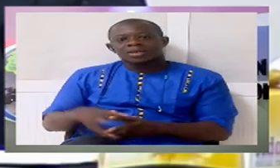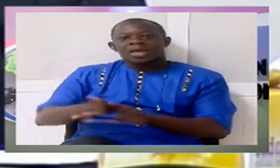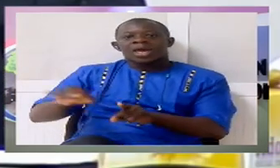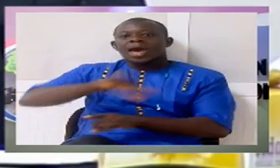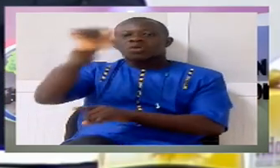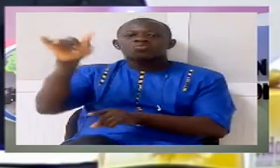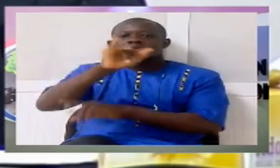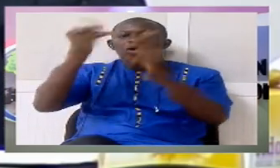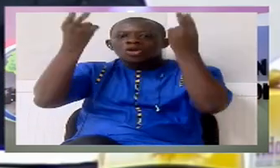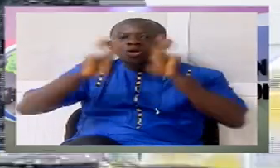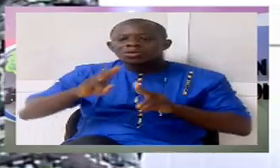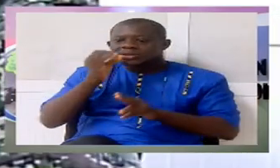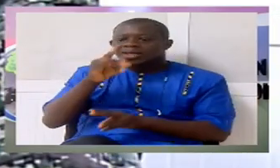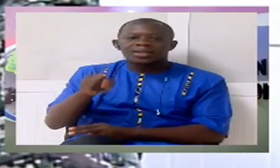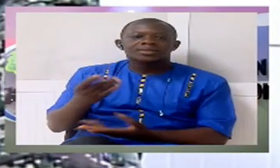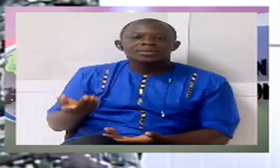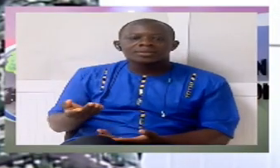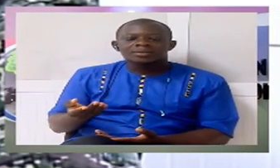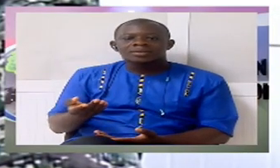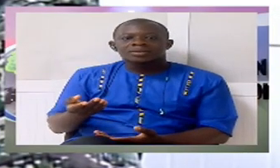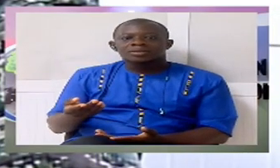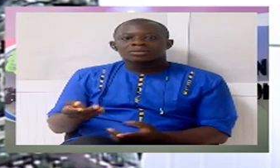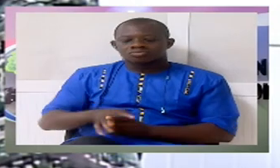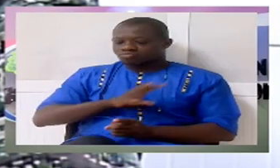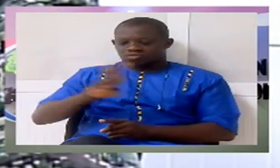law says that? I don't know that law.